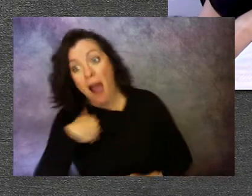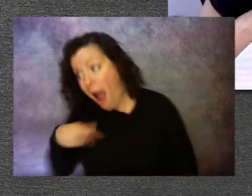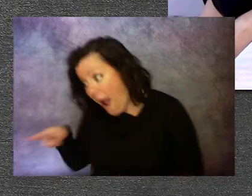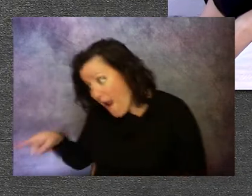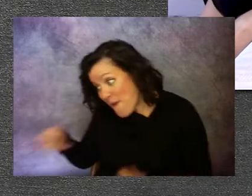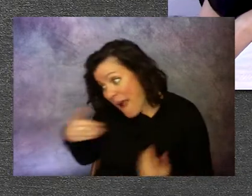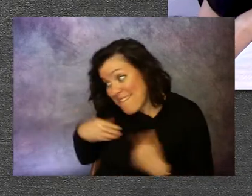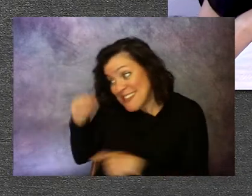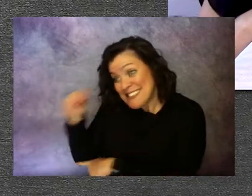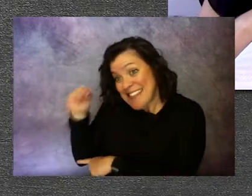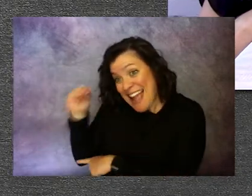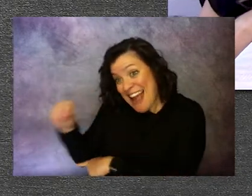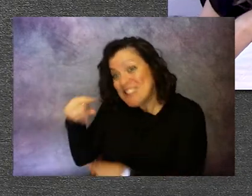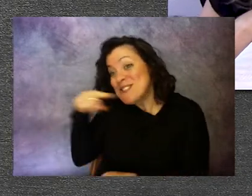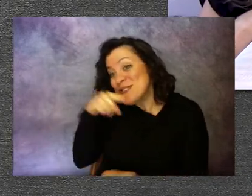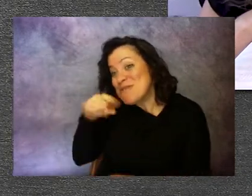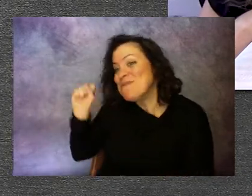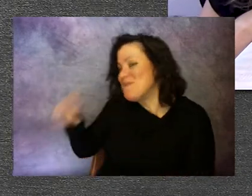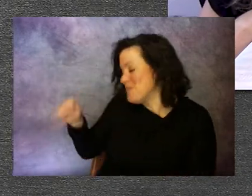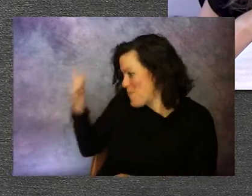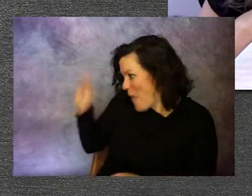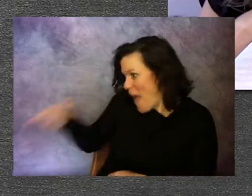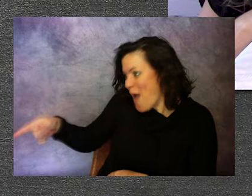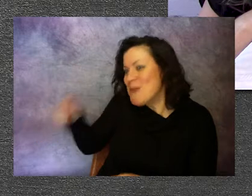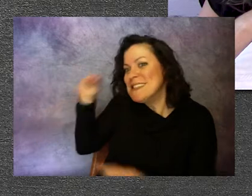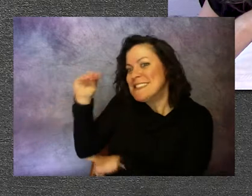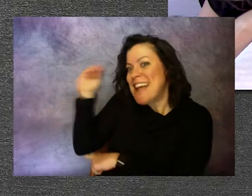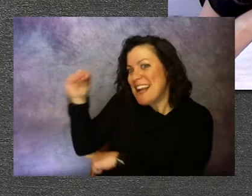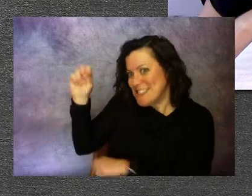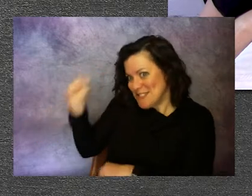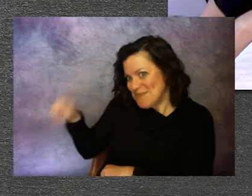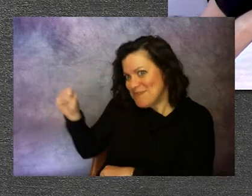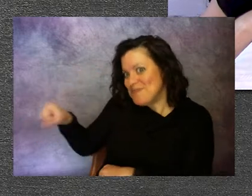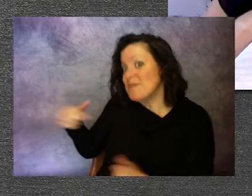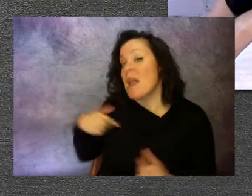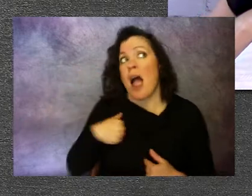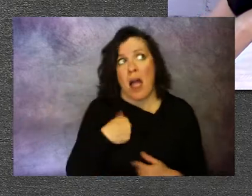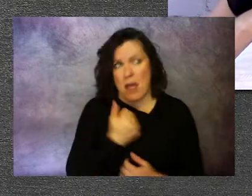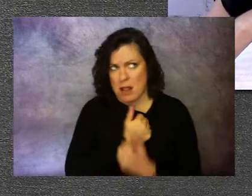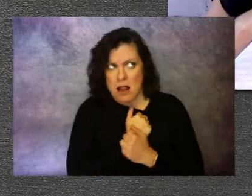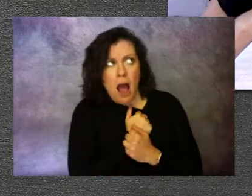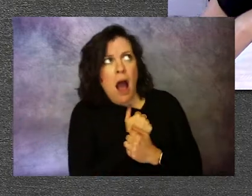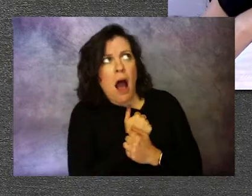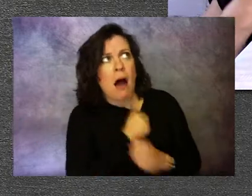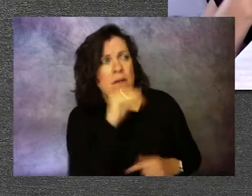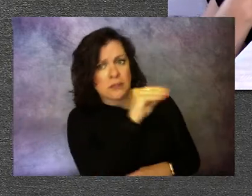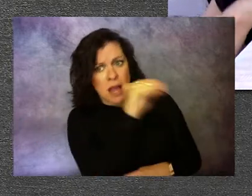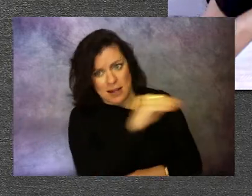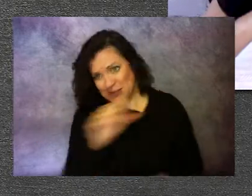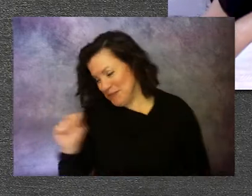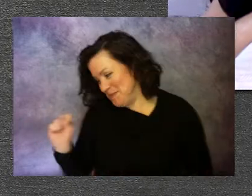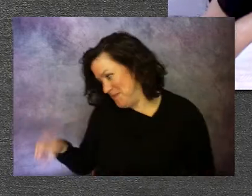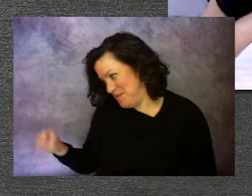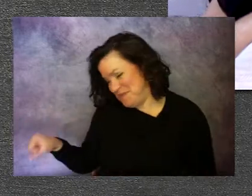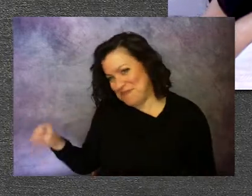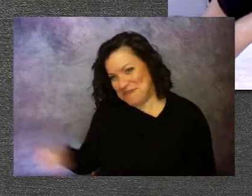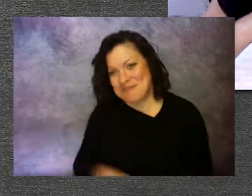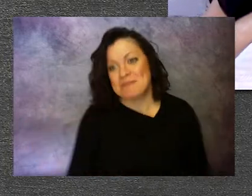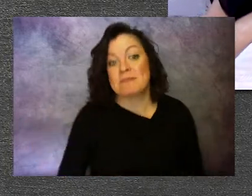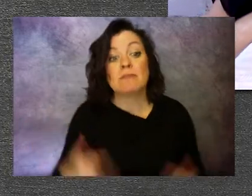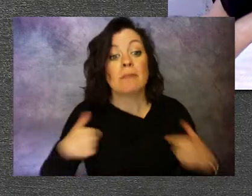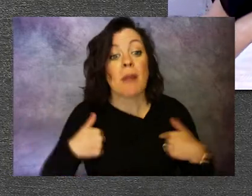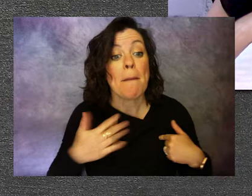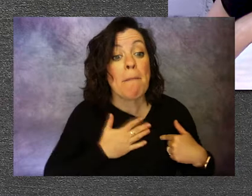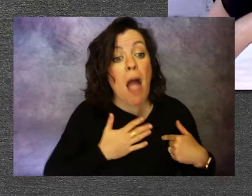course you do, because you're a dinosaur. Yeah, I love dinosaurs. Me too. I have a purple toothbrush. What